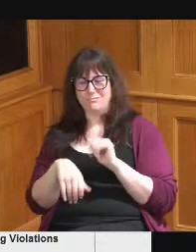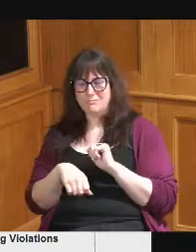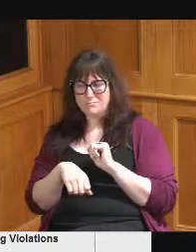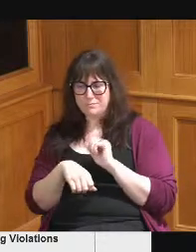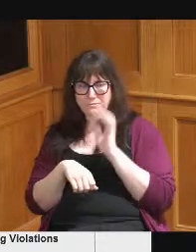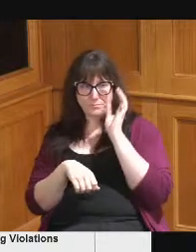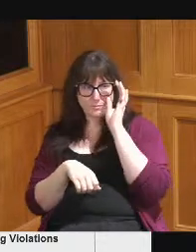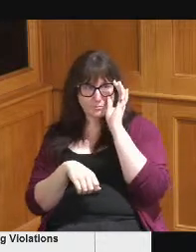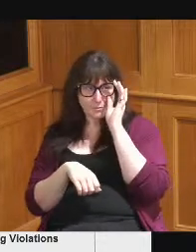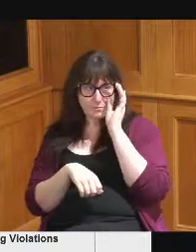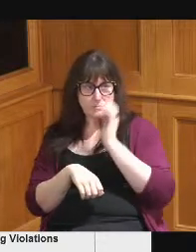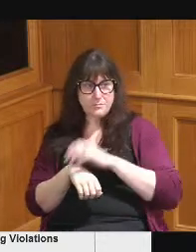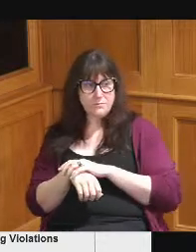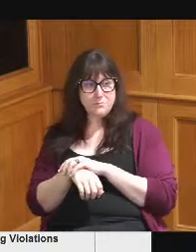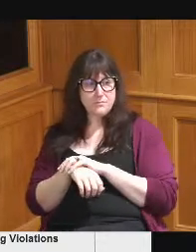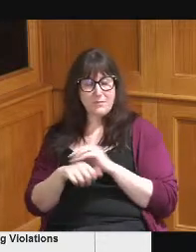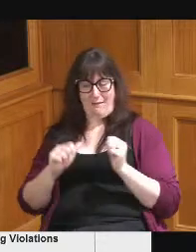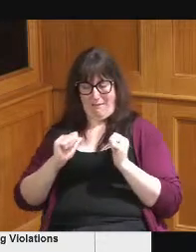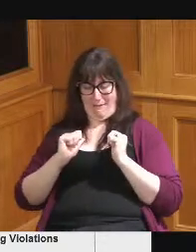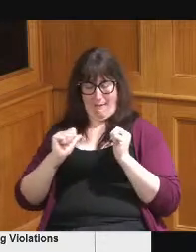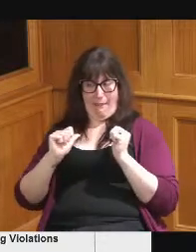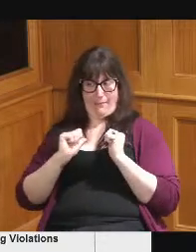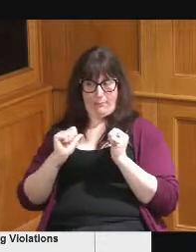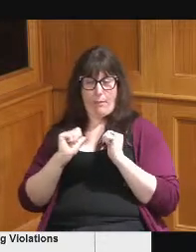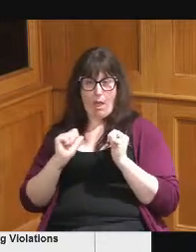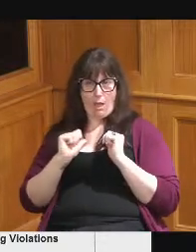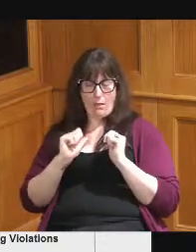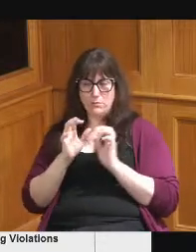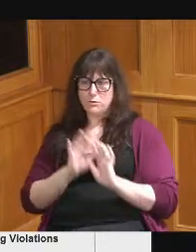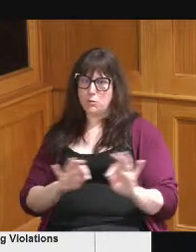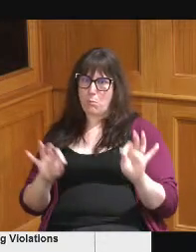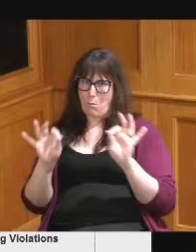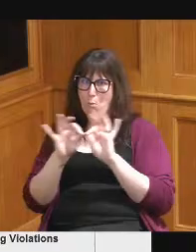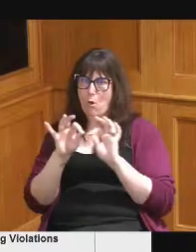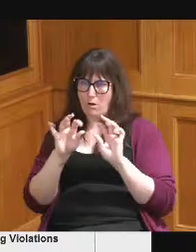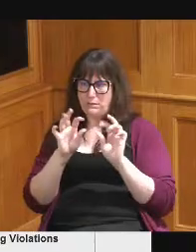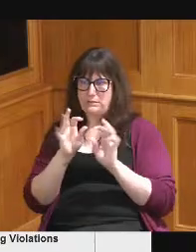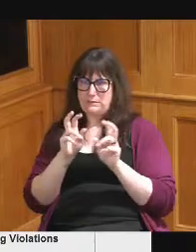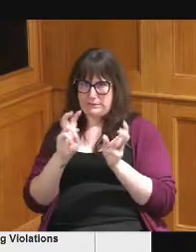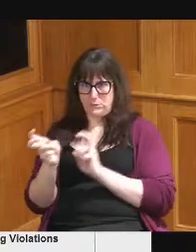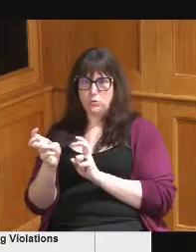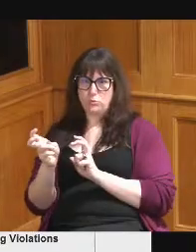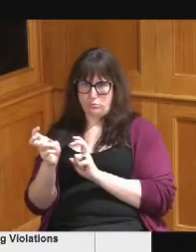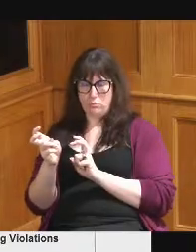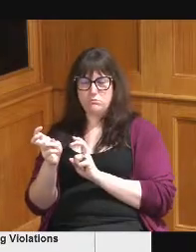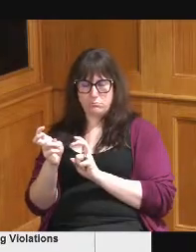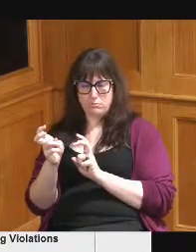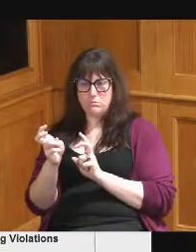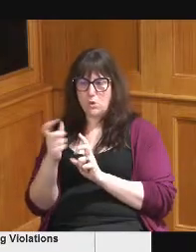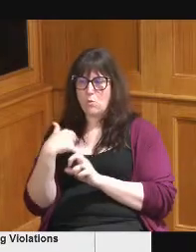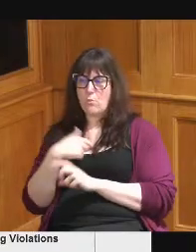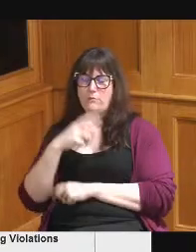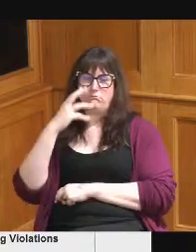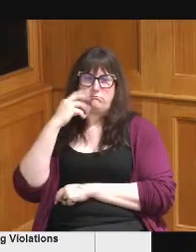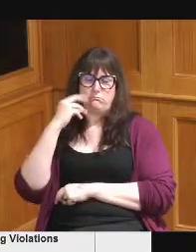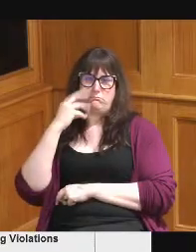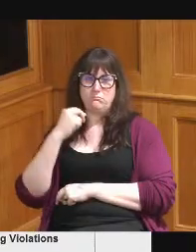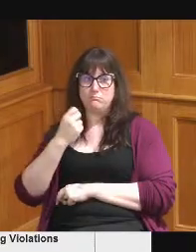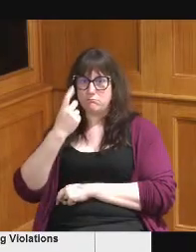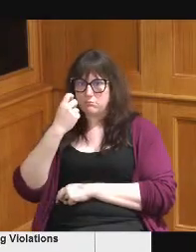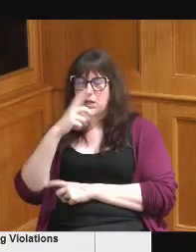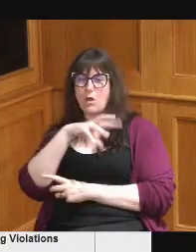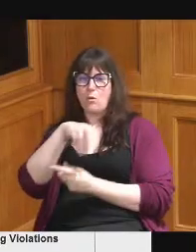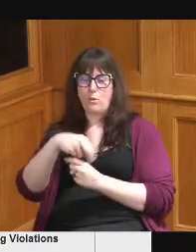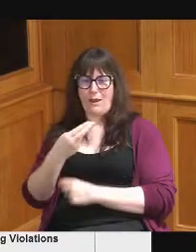example, asthma is an important community health issue in many places in the United States, including Hamilton